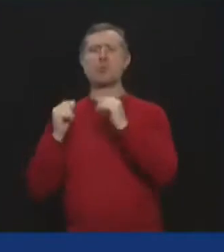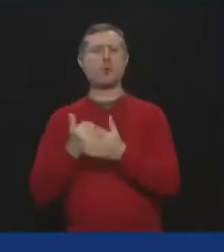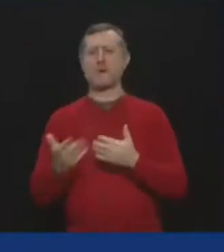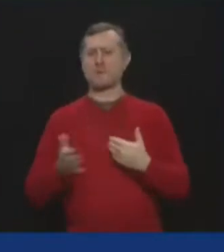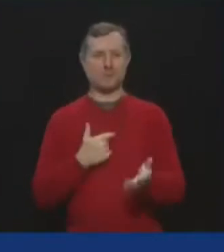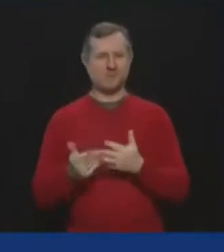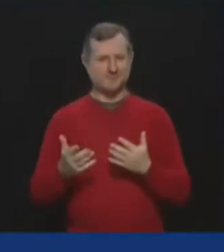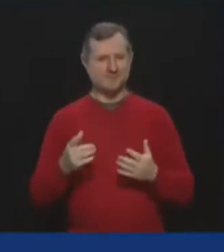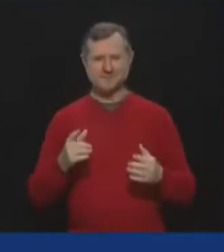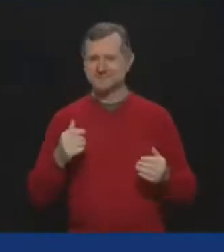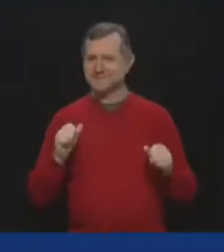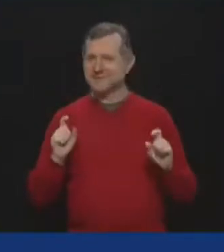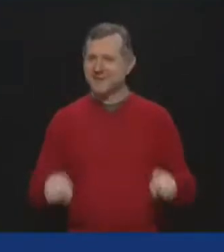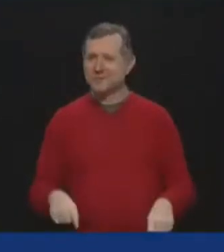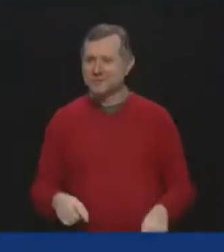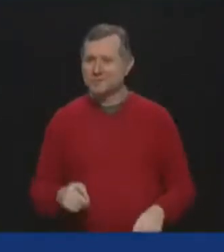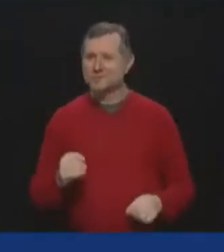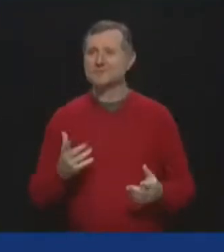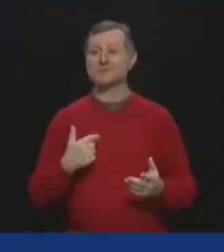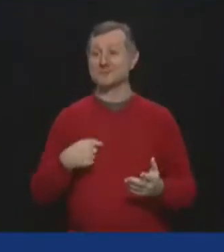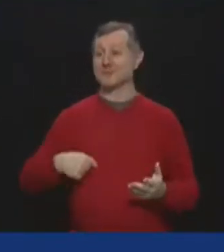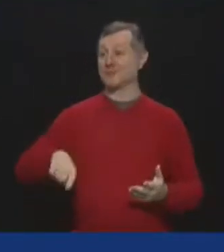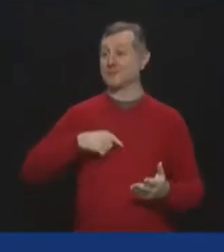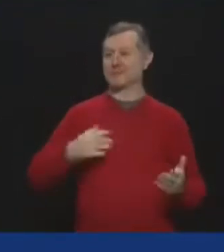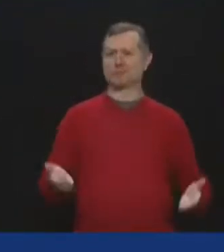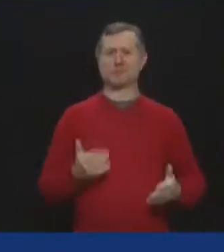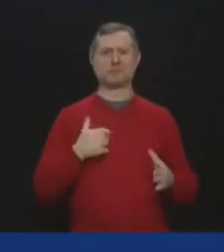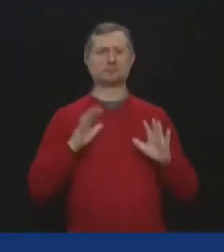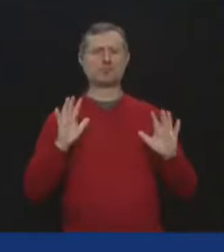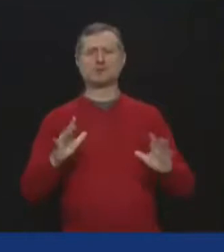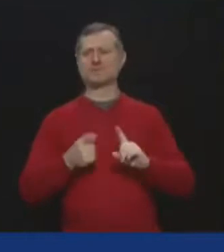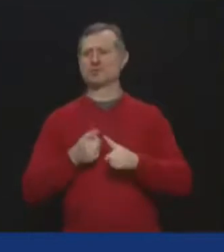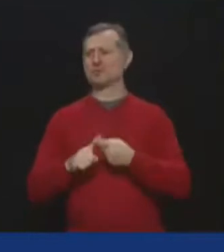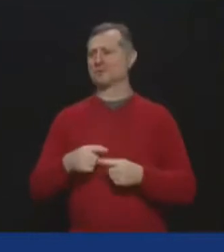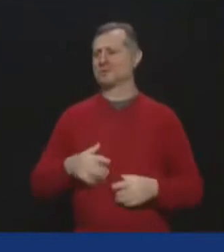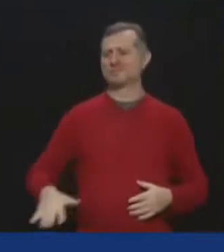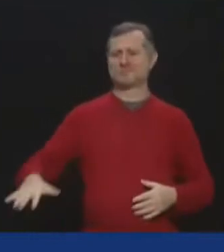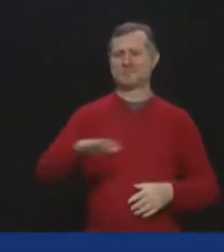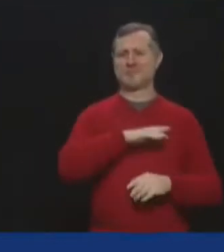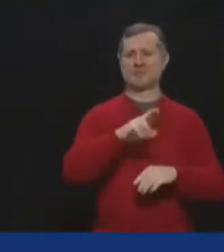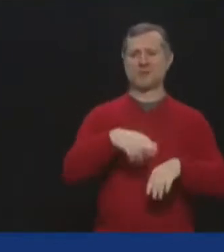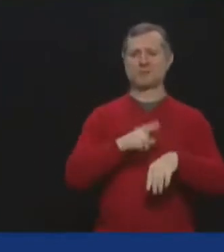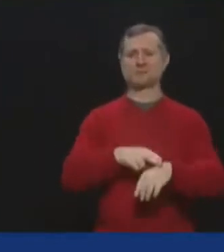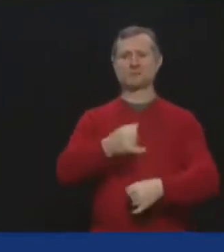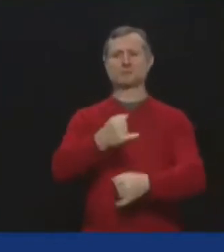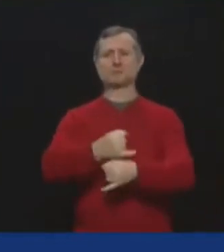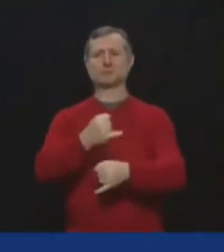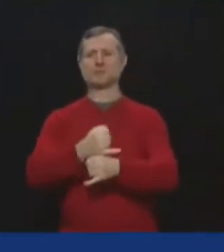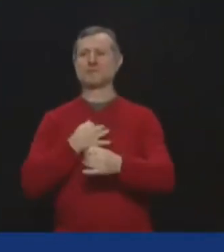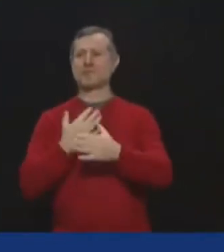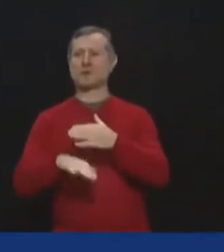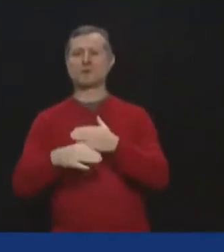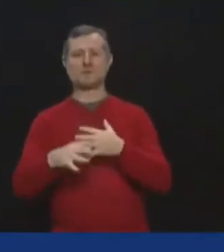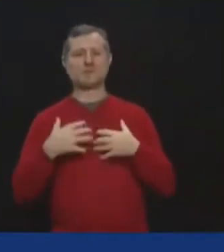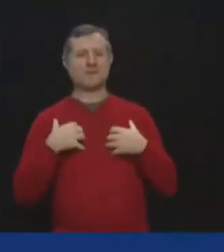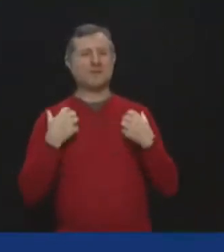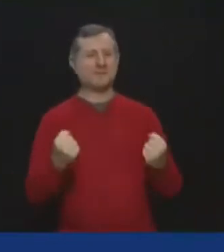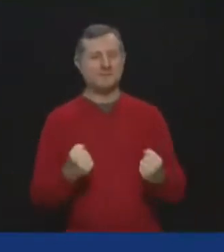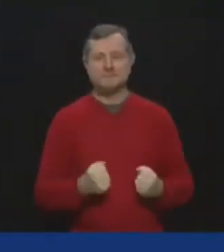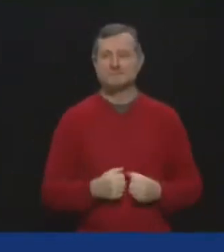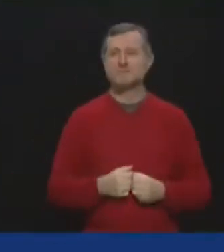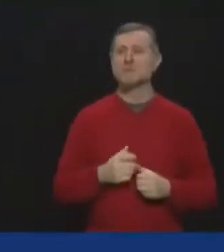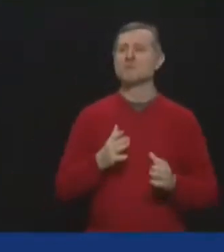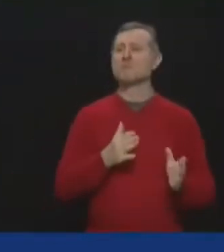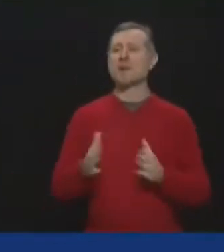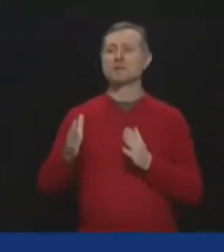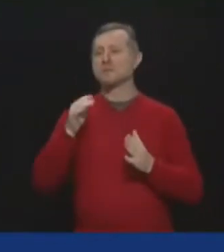here I am with my great friends from the National Institute of Reproductive Health and Planned Parenthood